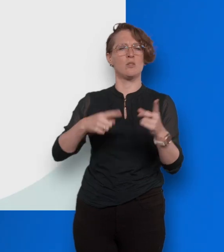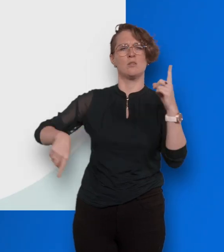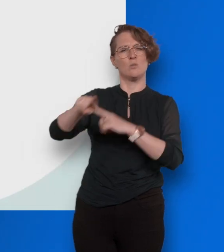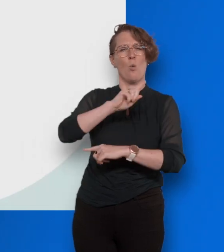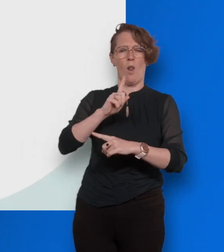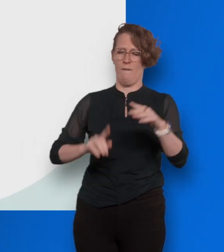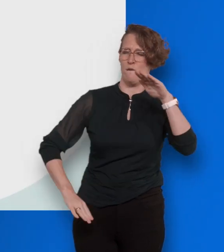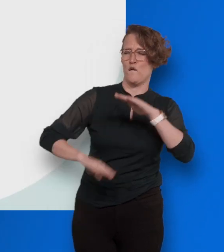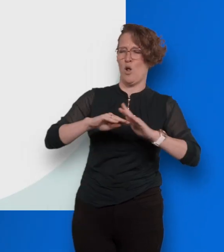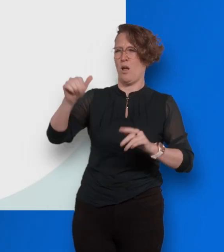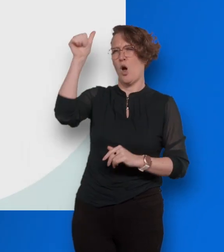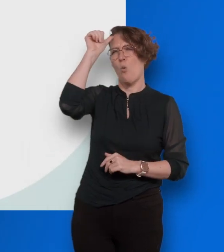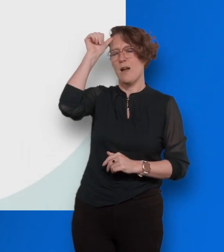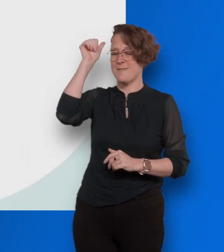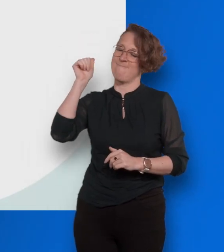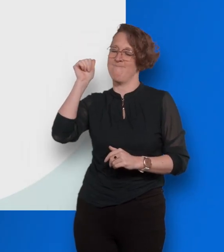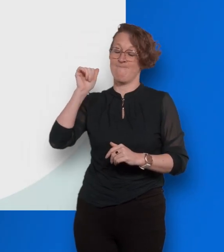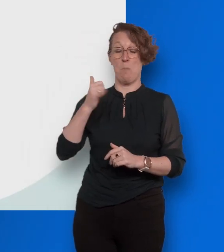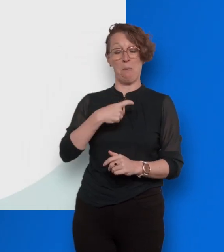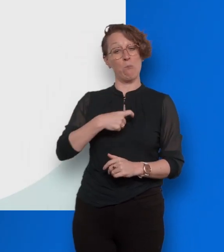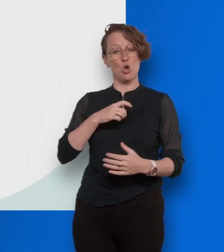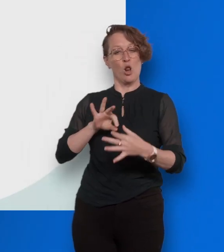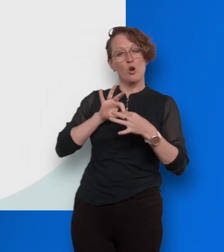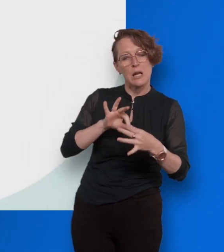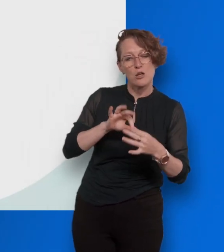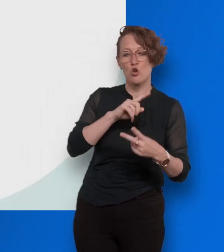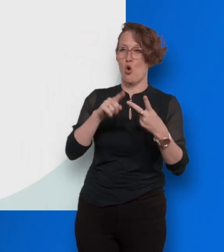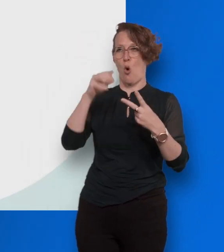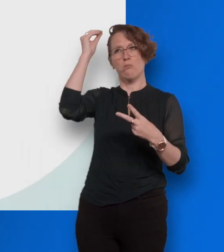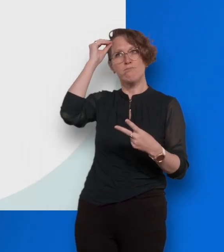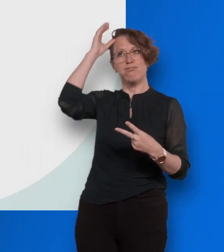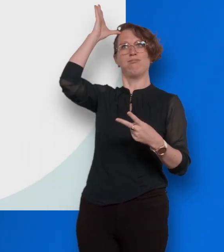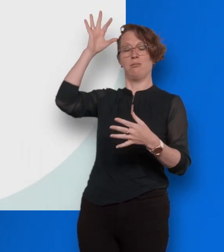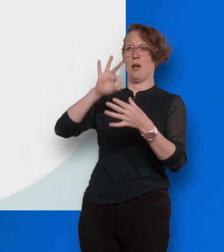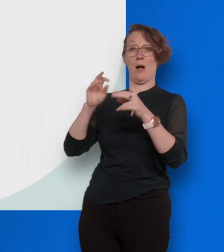aware. But yeah, personal connection, expertise on the topic submitted.